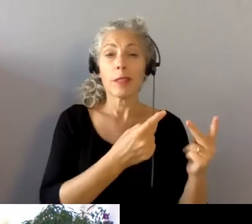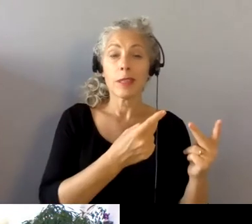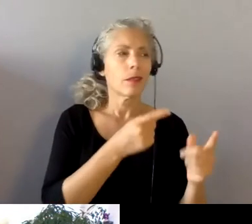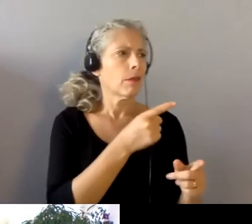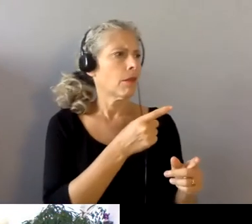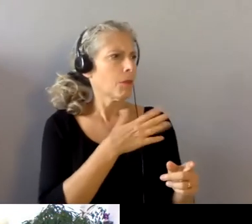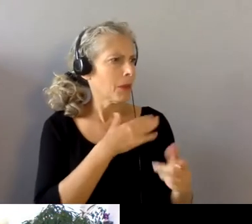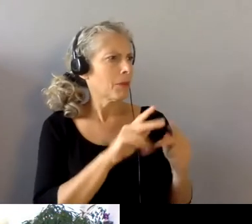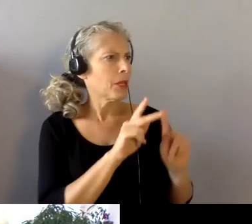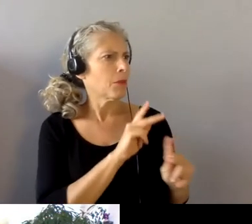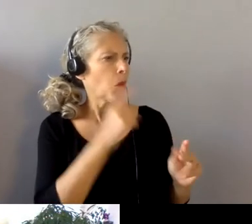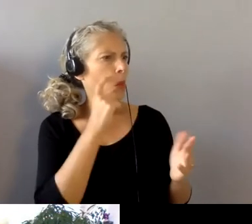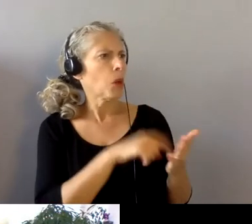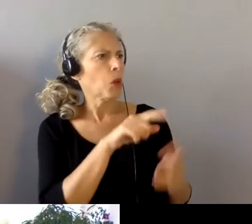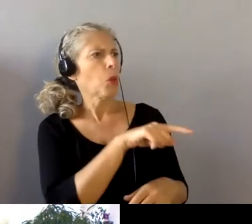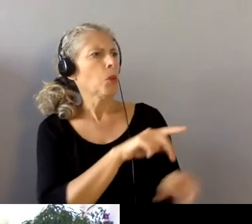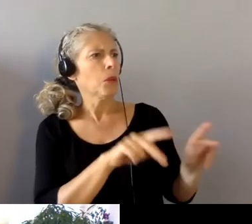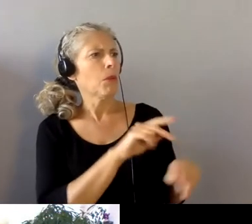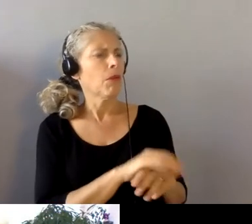my people. I recognize these folks at the TSA